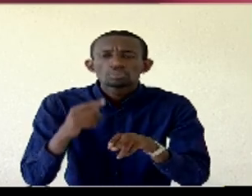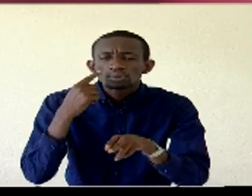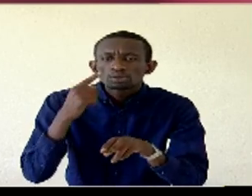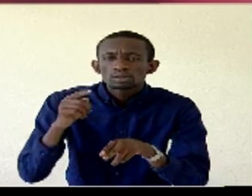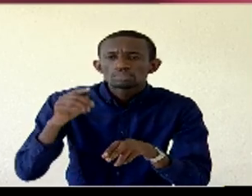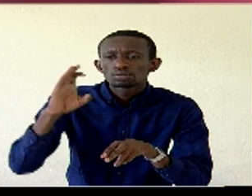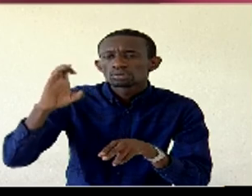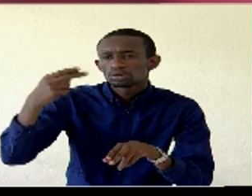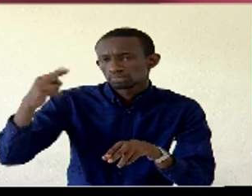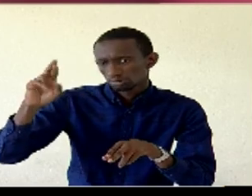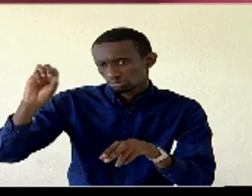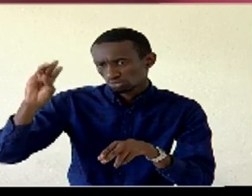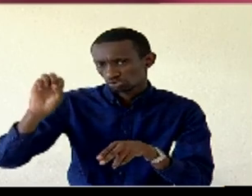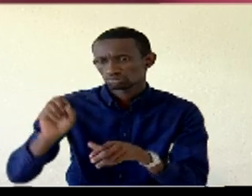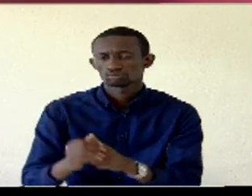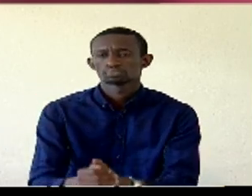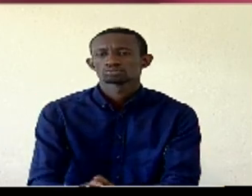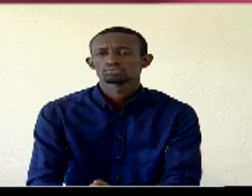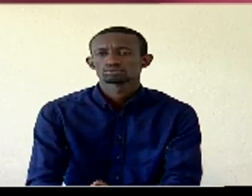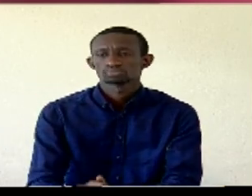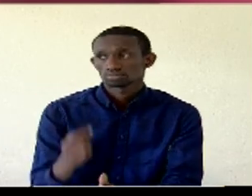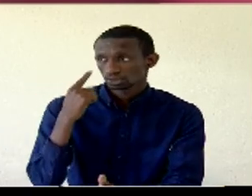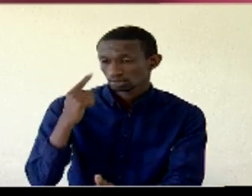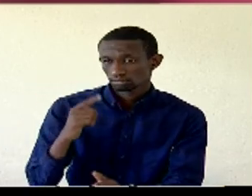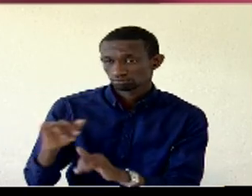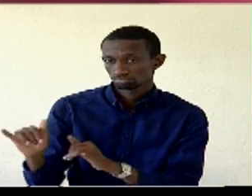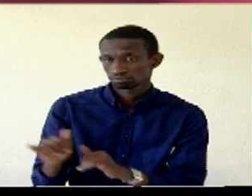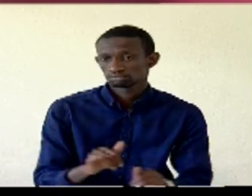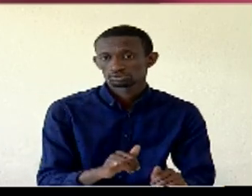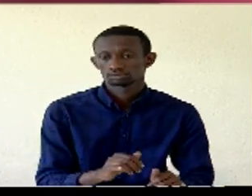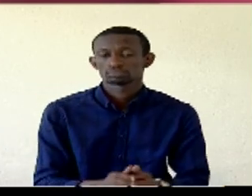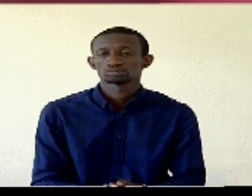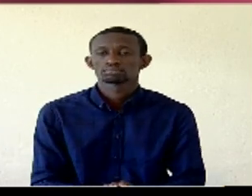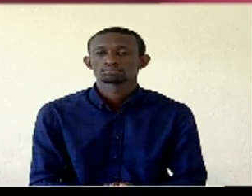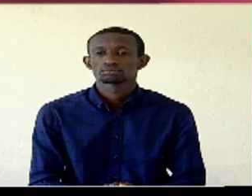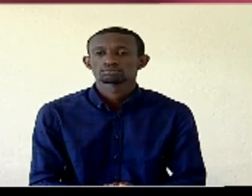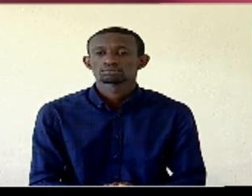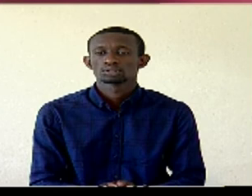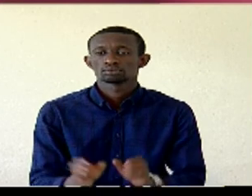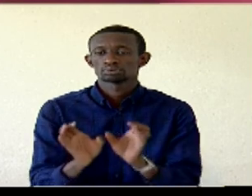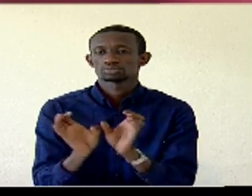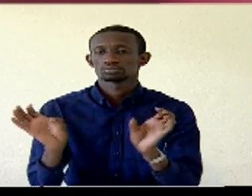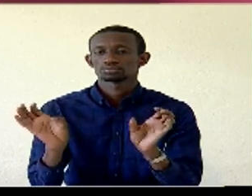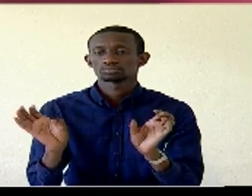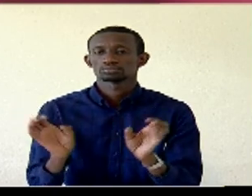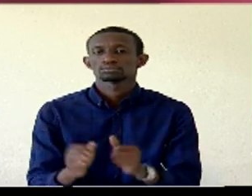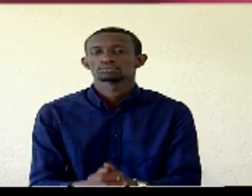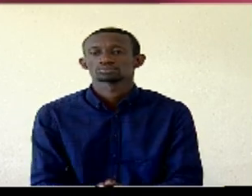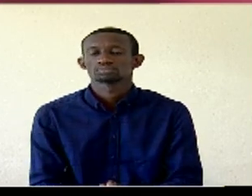chromosomes? And here we move. And then they separate.